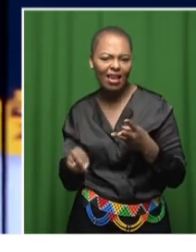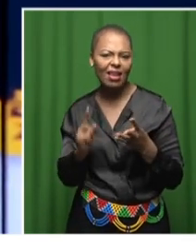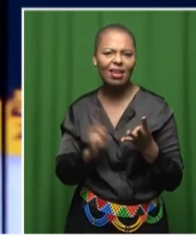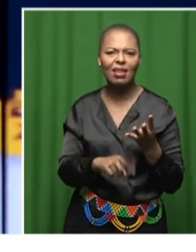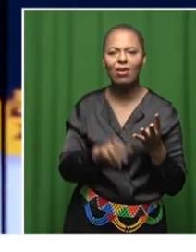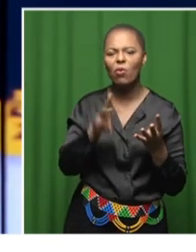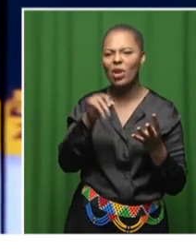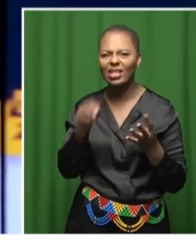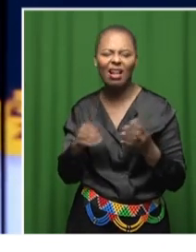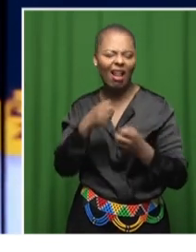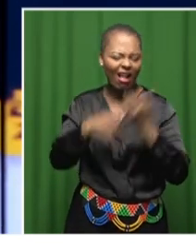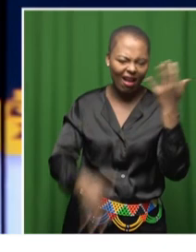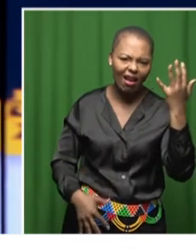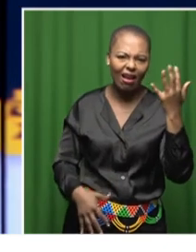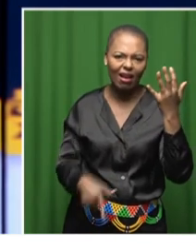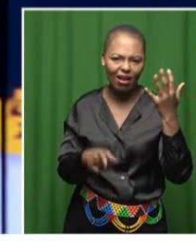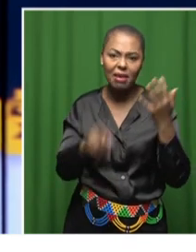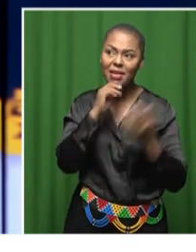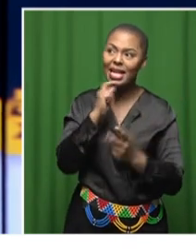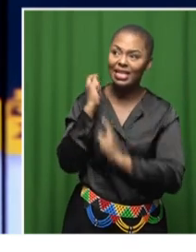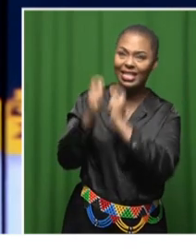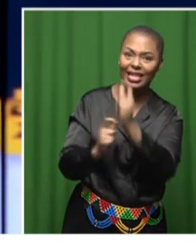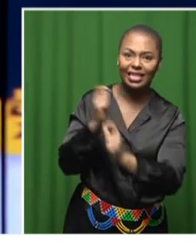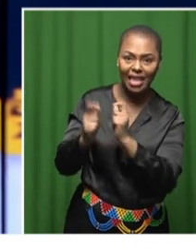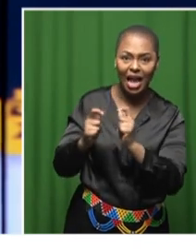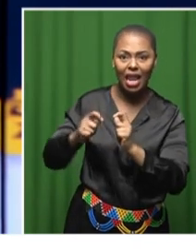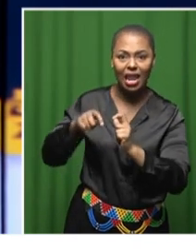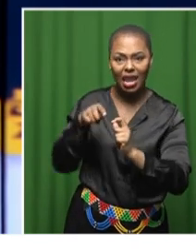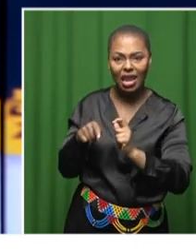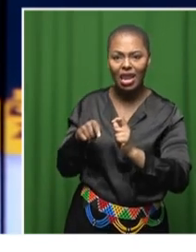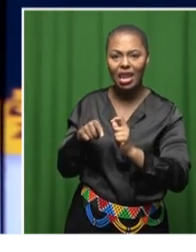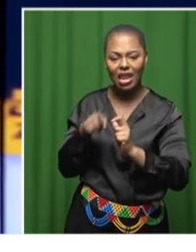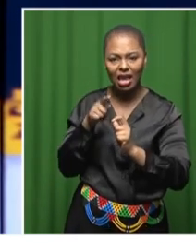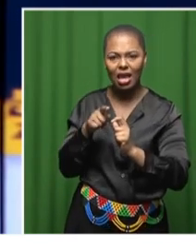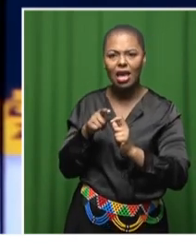it's a wide, it's not your traditional orchestral music per se.